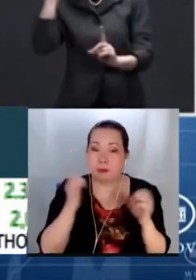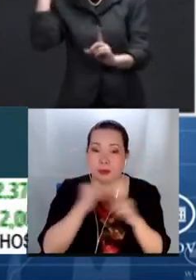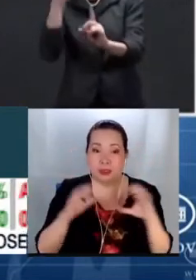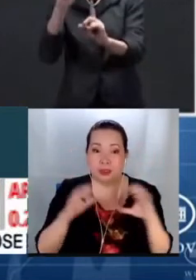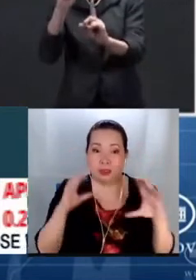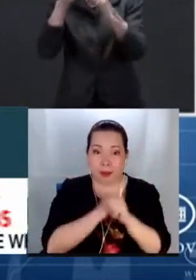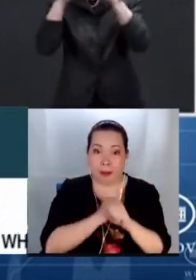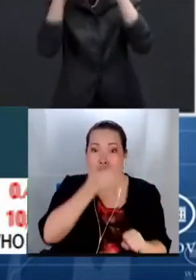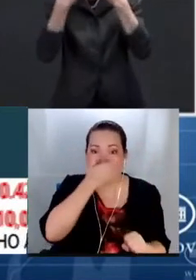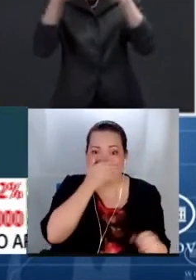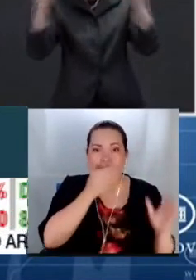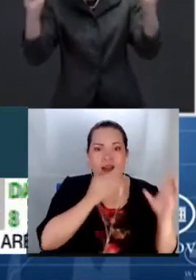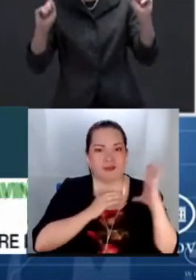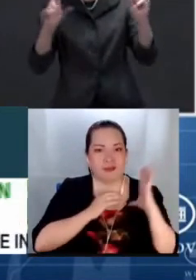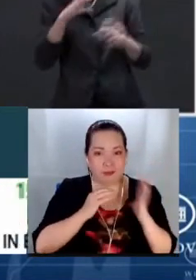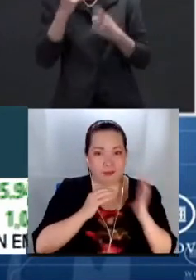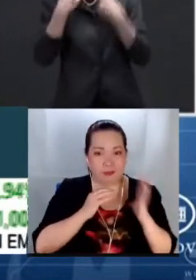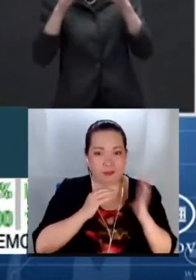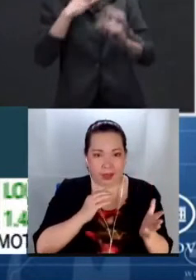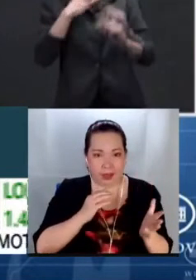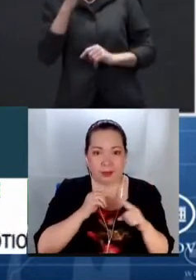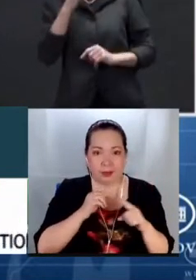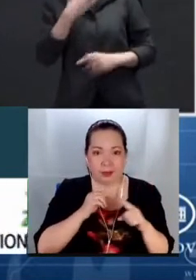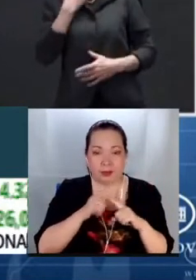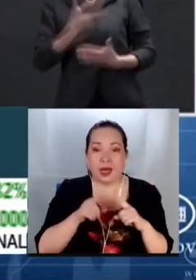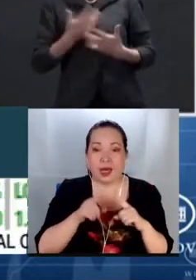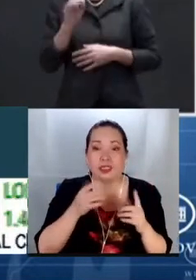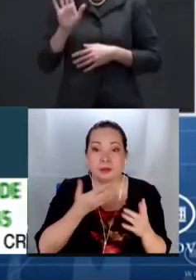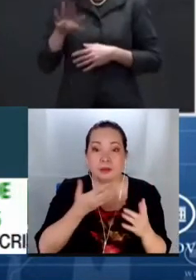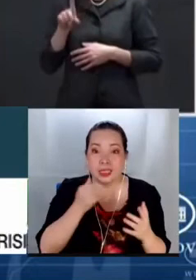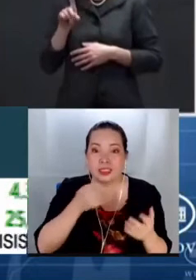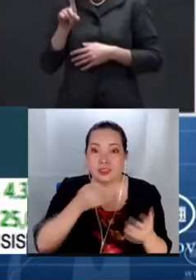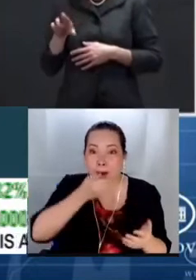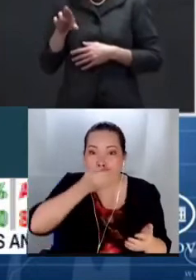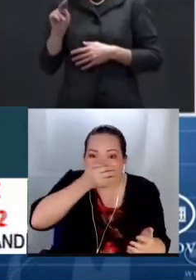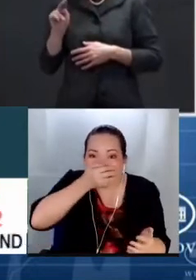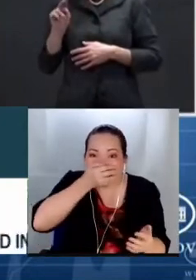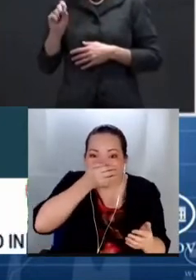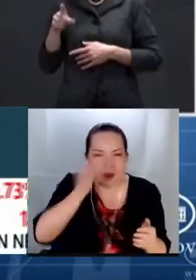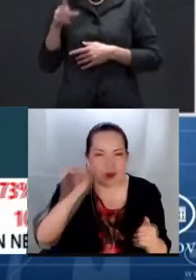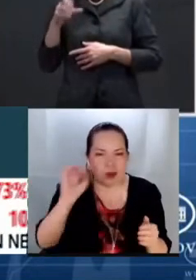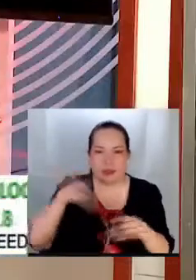work best when they have a good fit and are worn correctly.